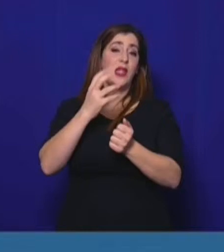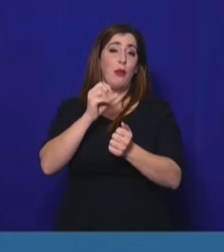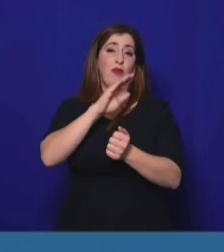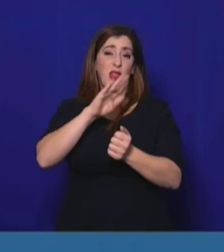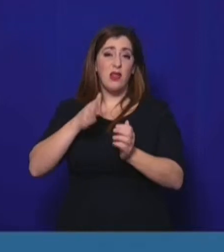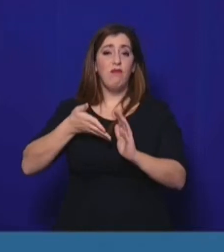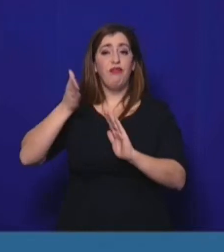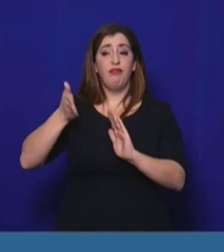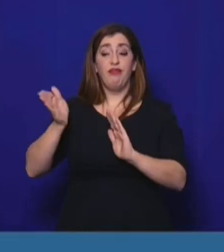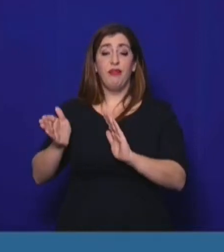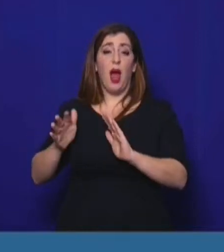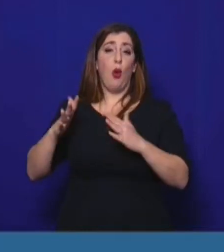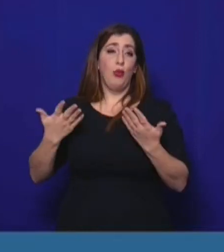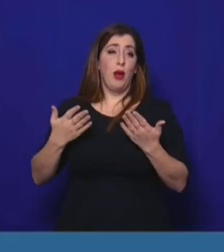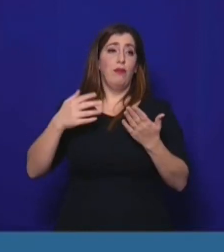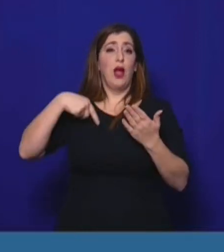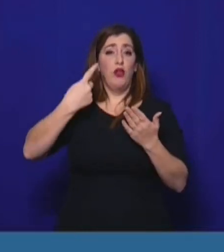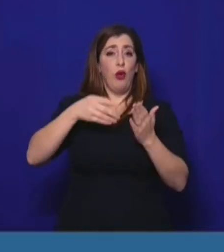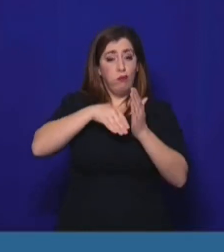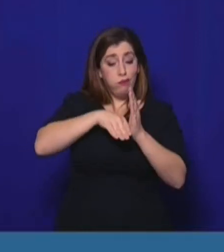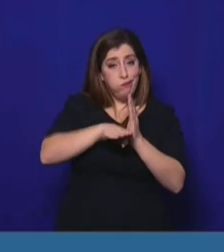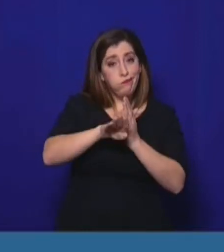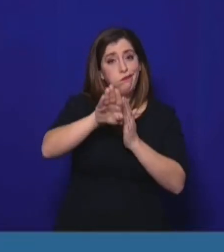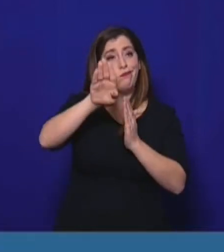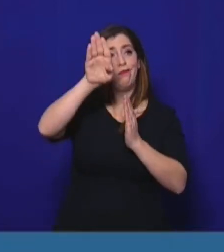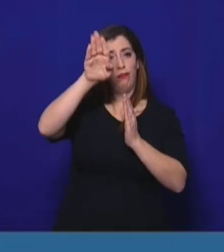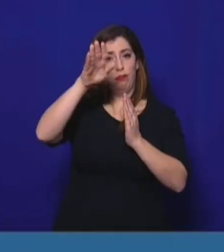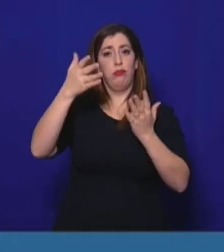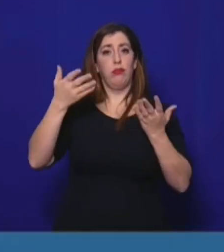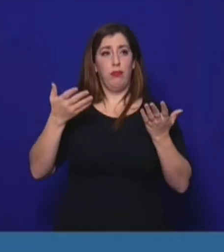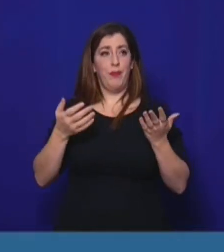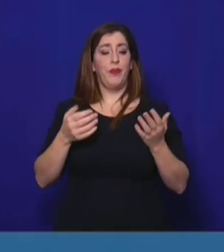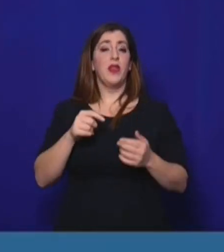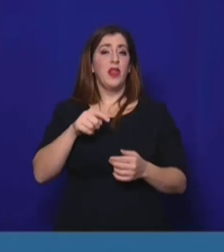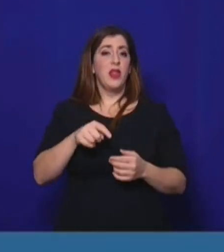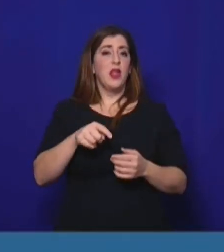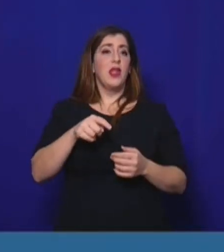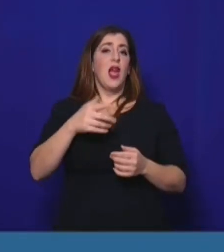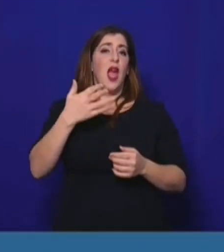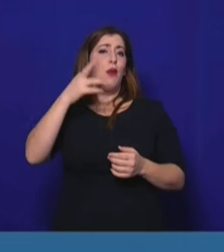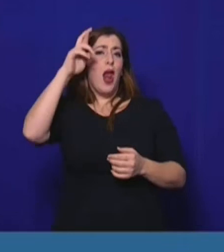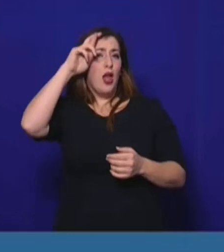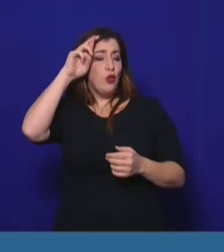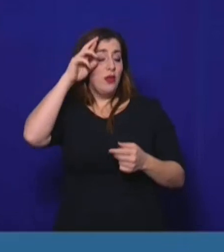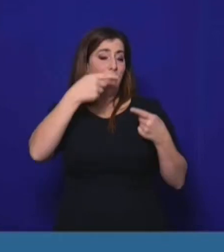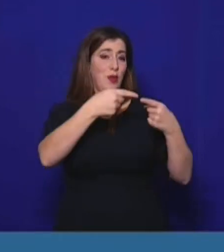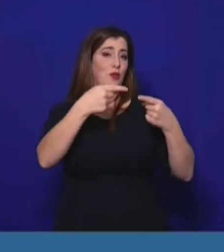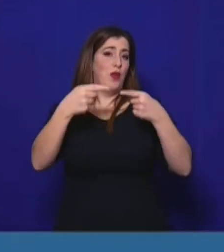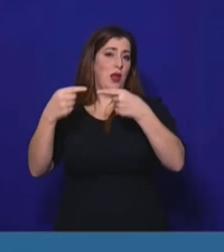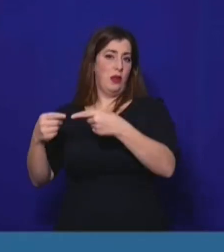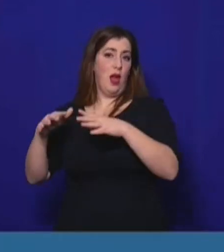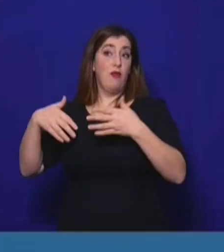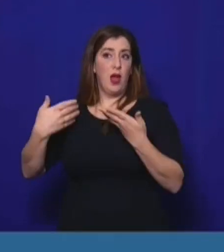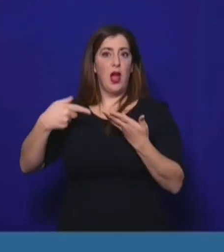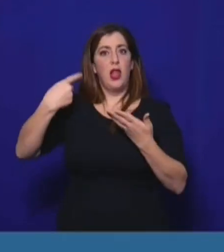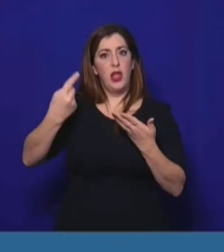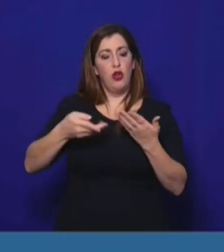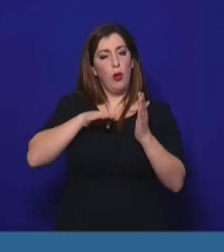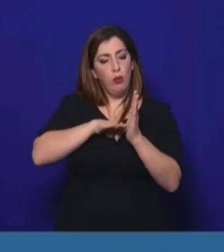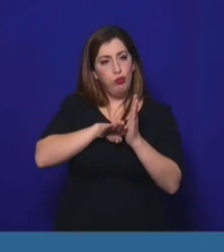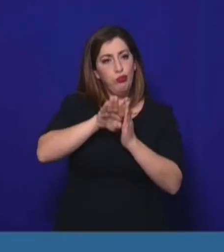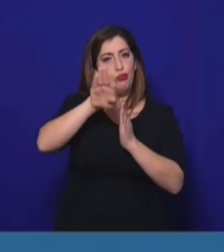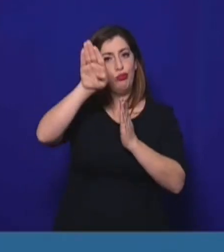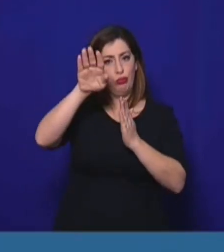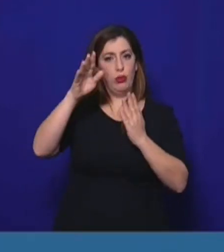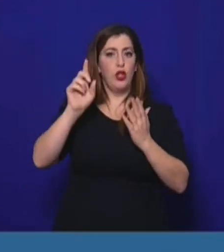fil-każijiet li ukoll dawn ikunu qegħdin jindikaw minn diversi raġunijiet li jista' jkun qegħdin jiġru propju